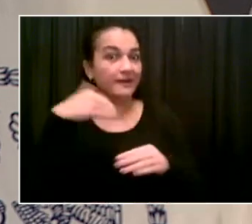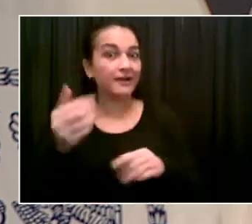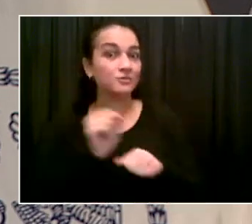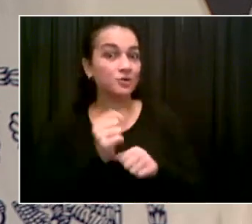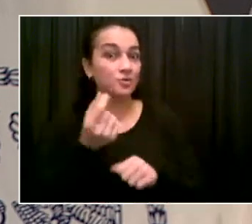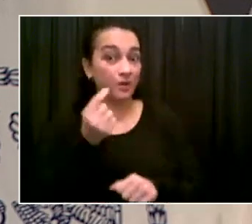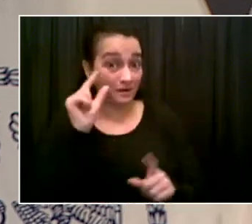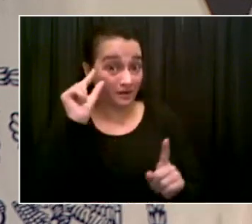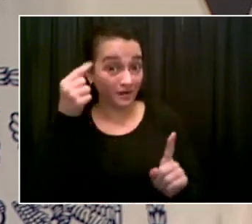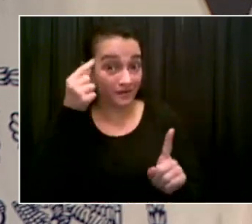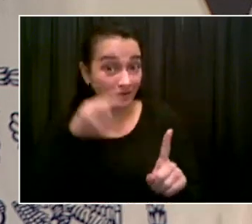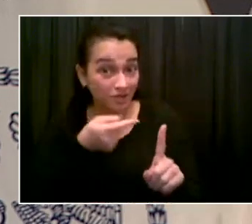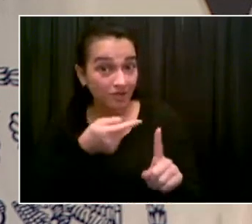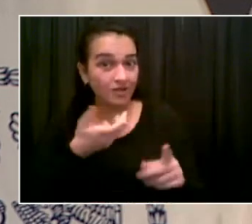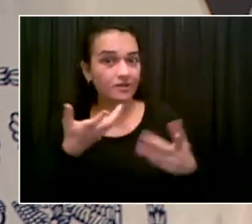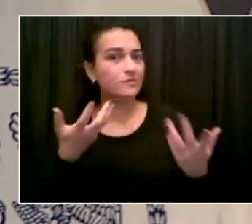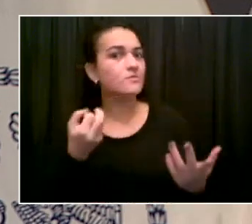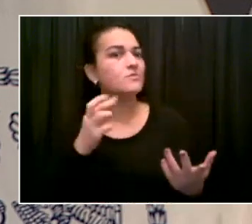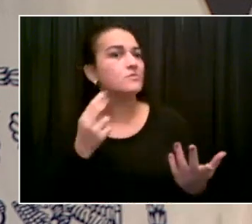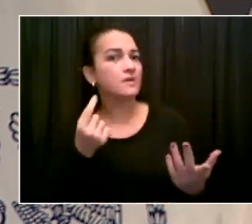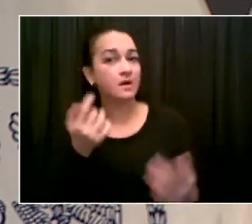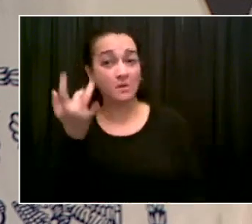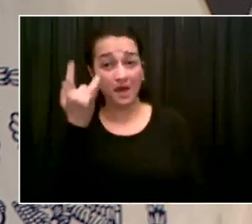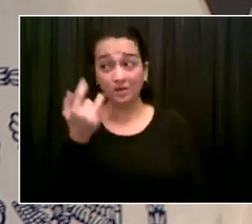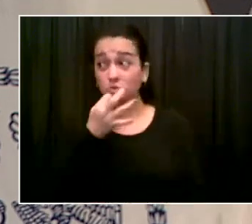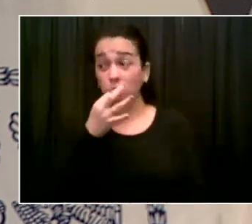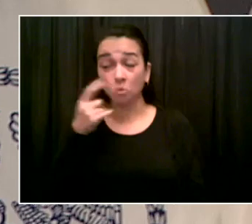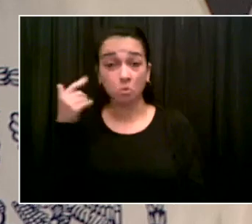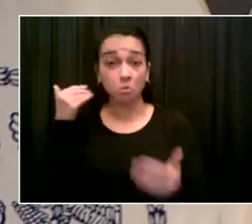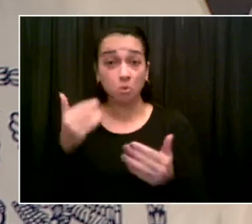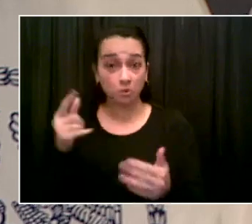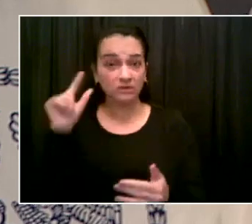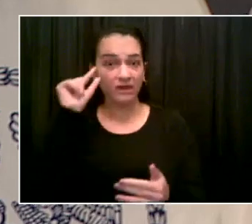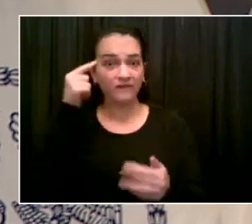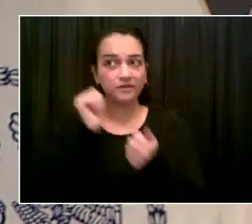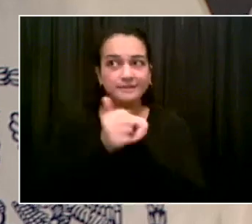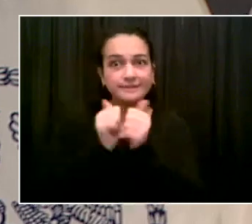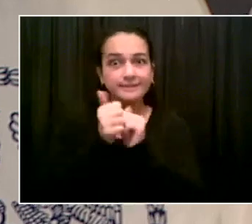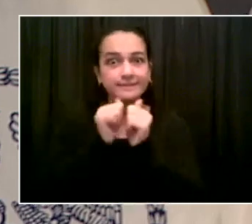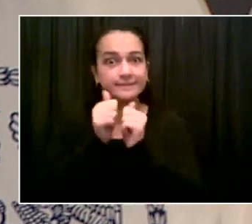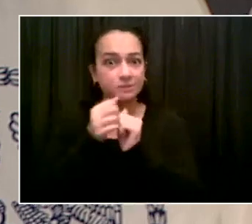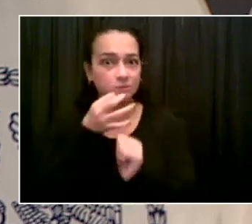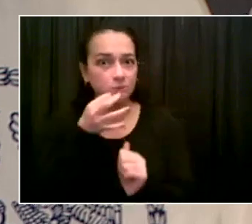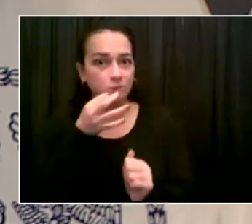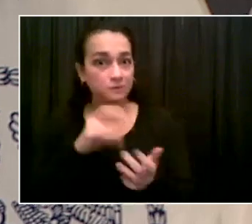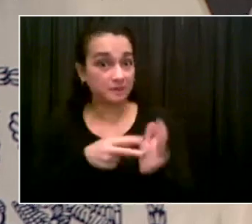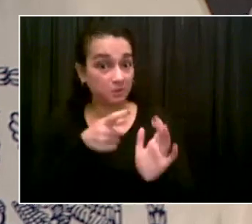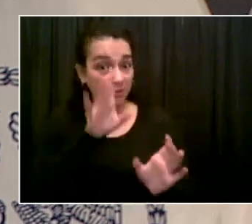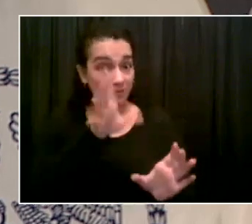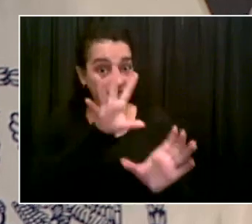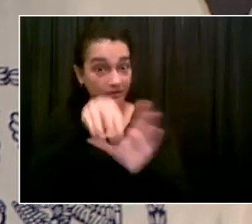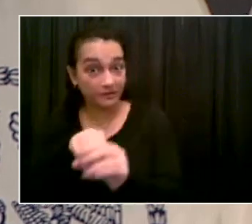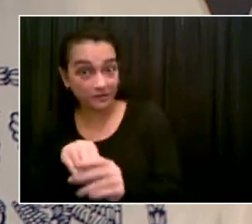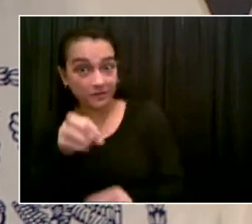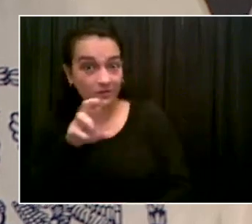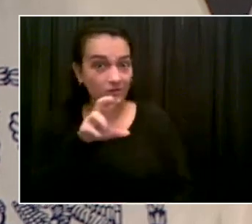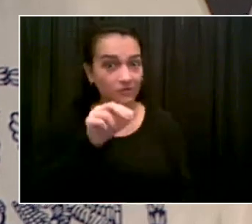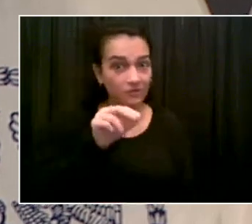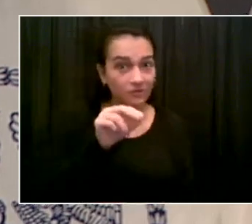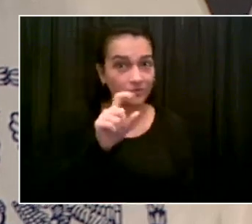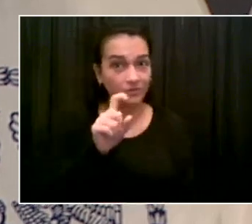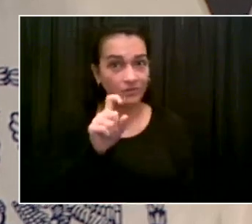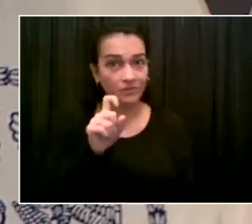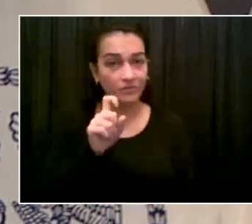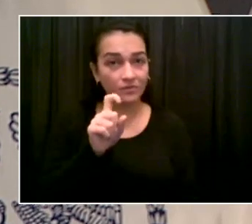understand he's urging folks to sort of line up behind Kathy Hochul. Wondering you yourself, why would you not want to give